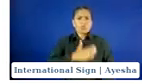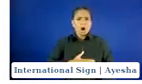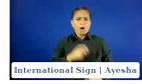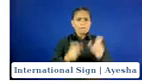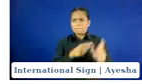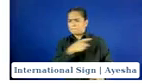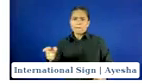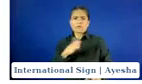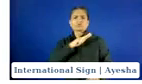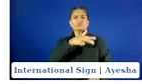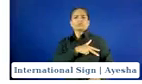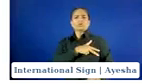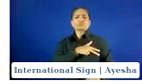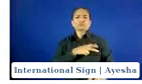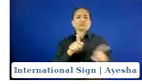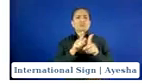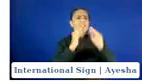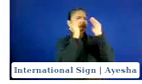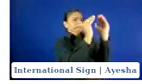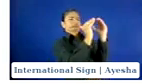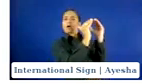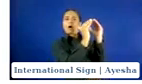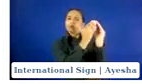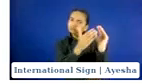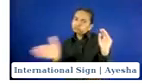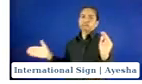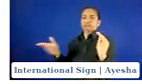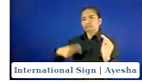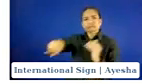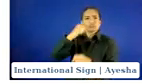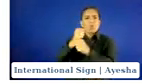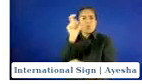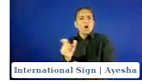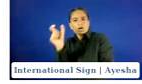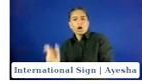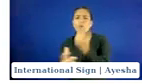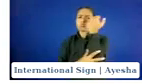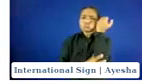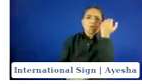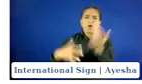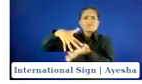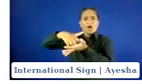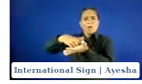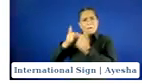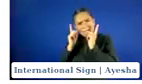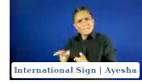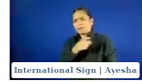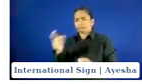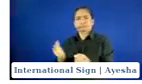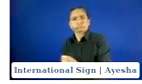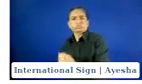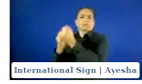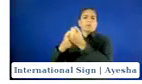is one of the most concrete way to support the extension and the building of inclusive social protection